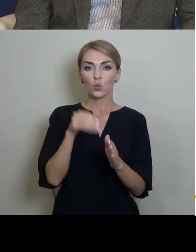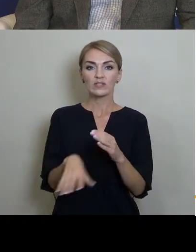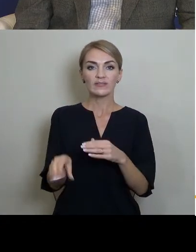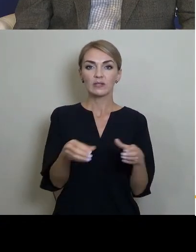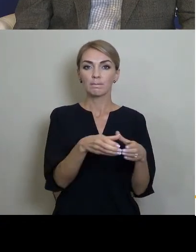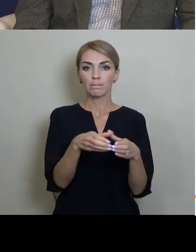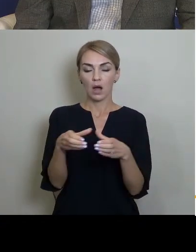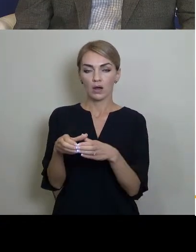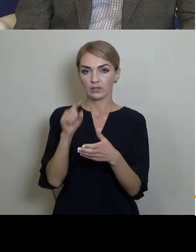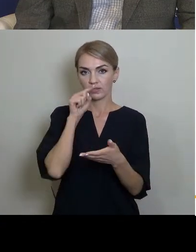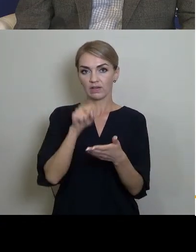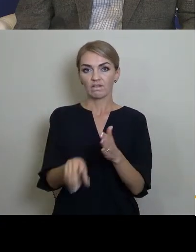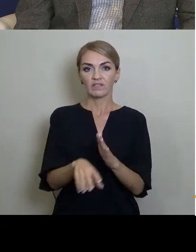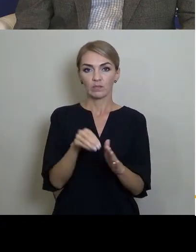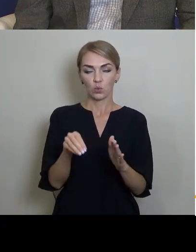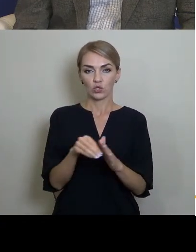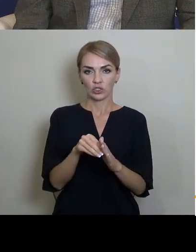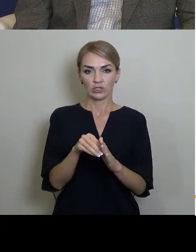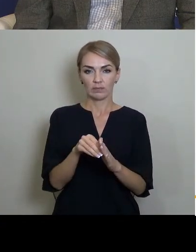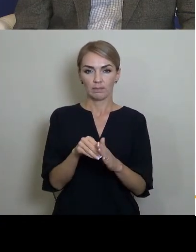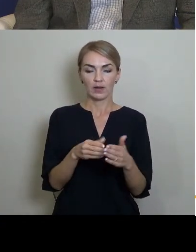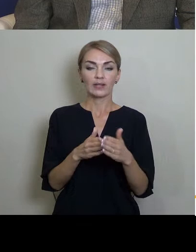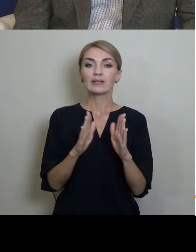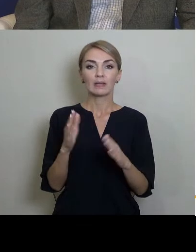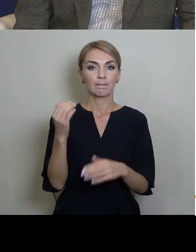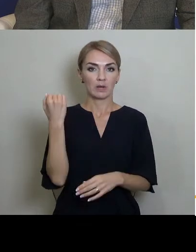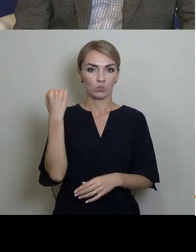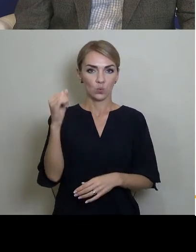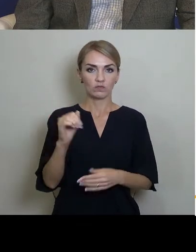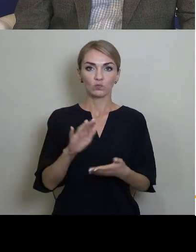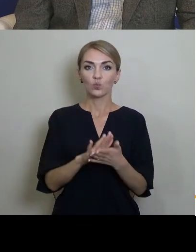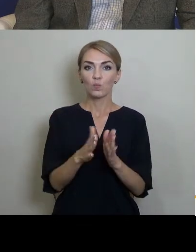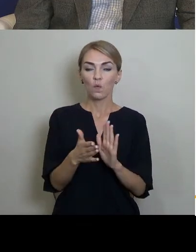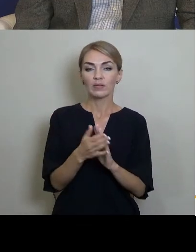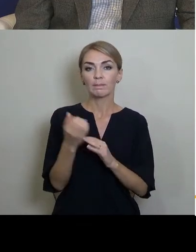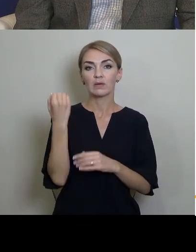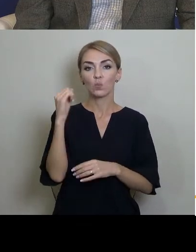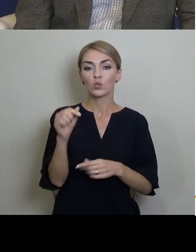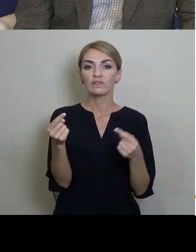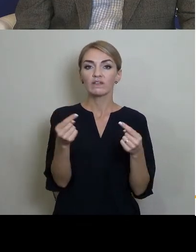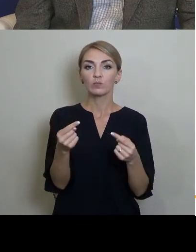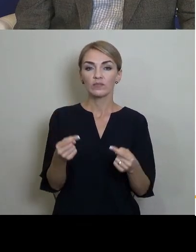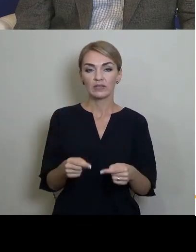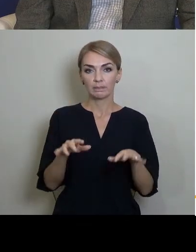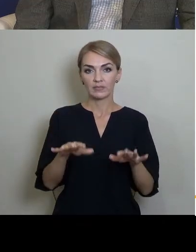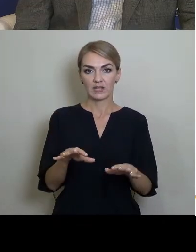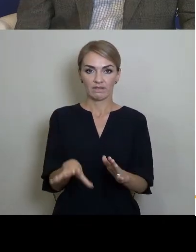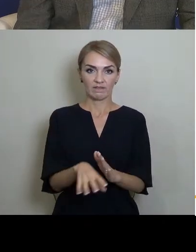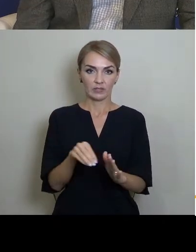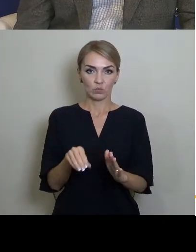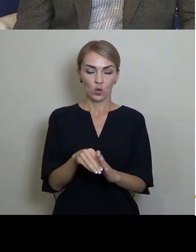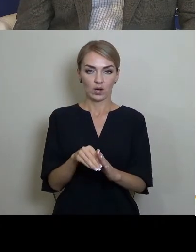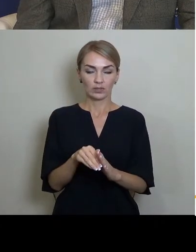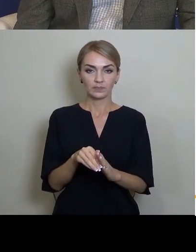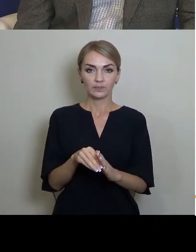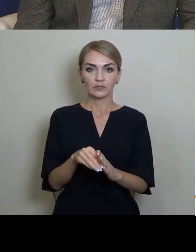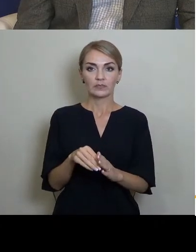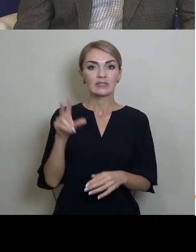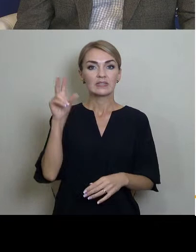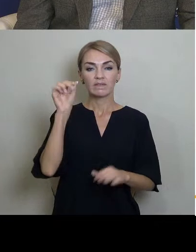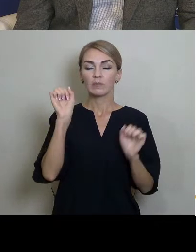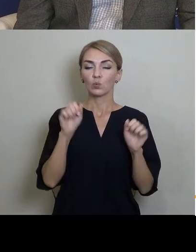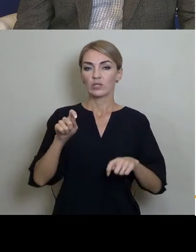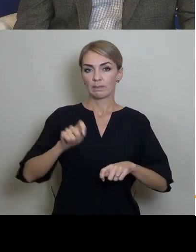the votes of all the parties that overcame the 5% threshold. So the winners at the respective local